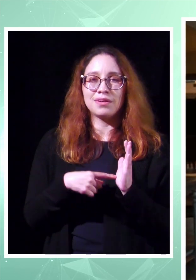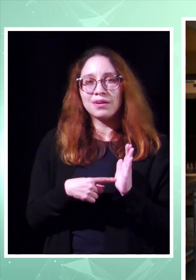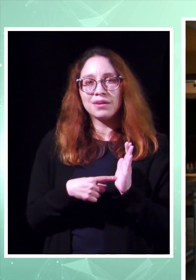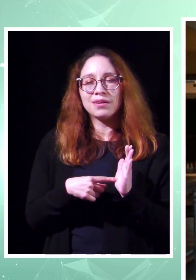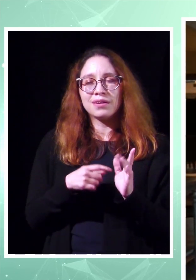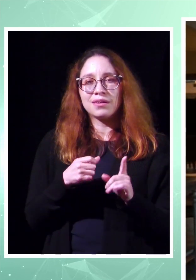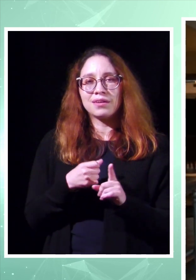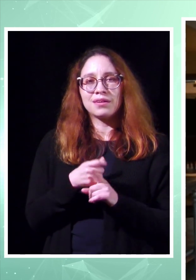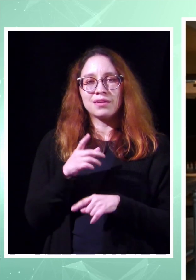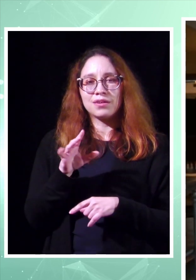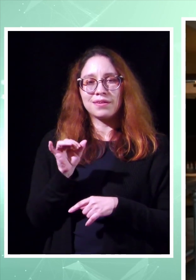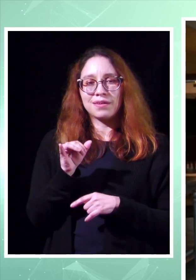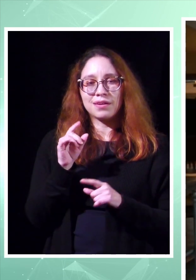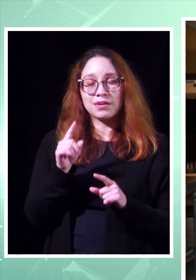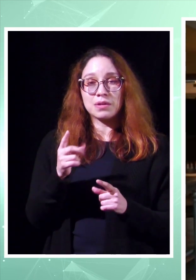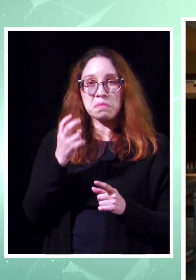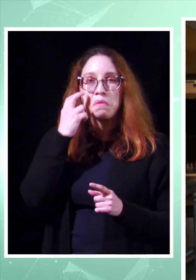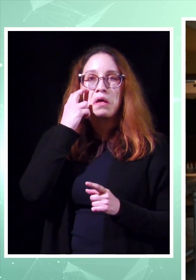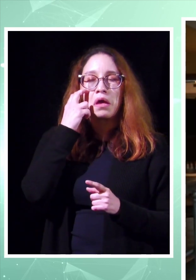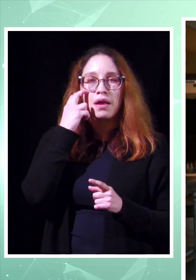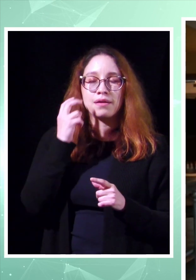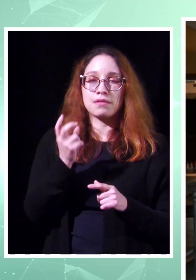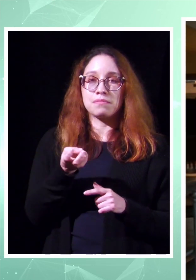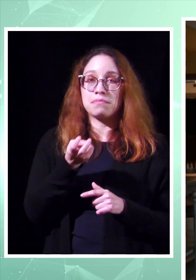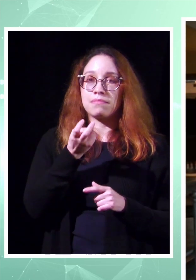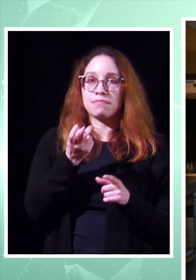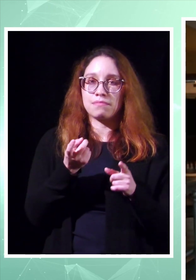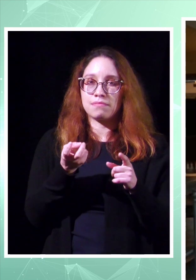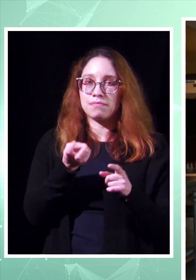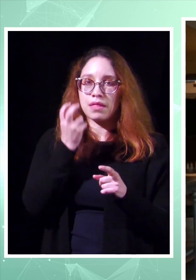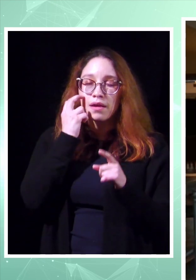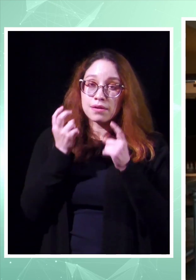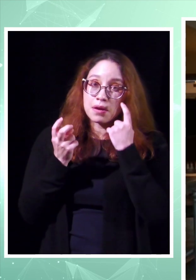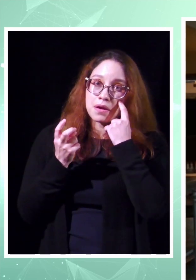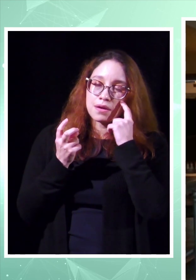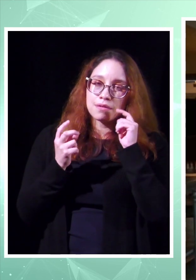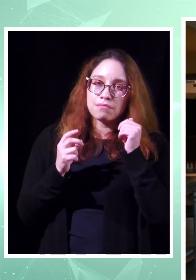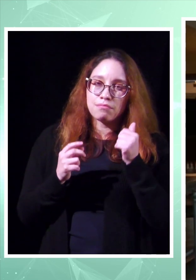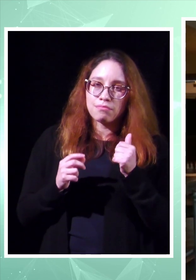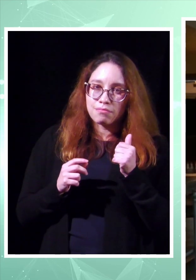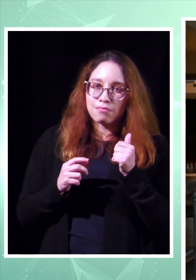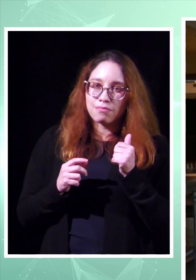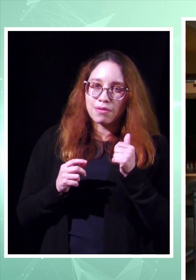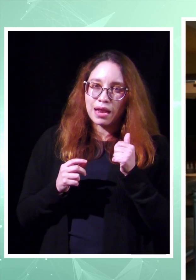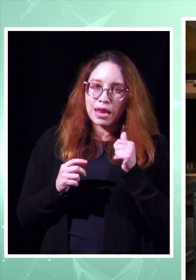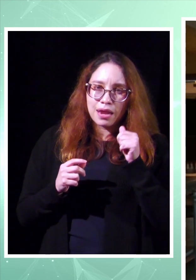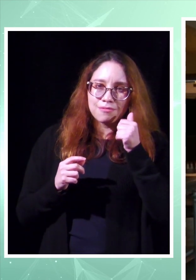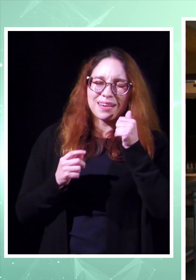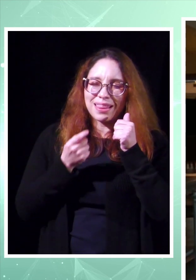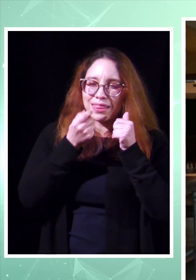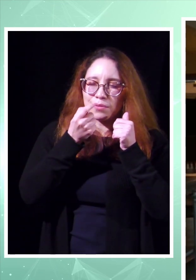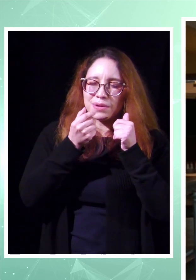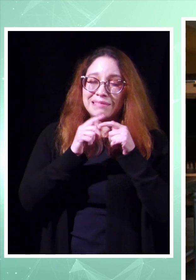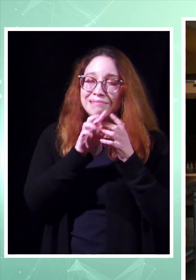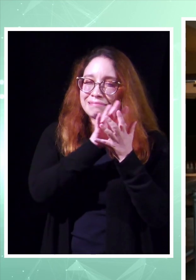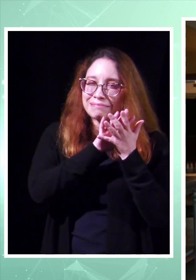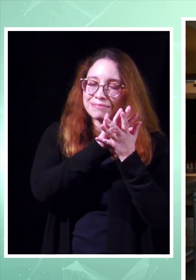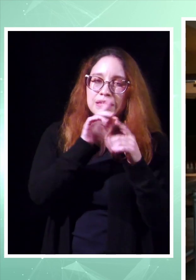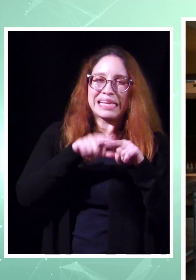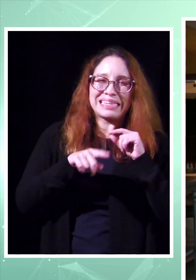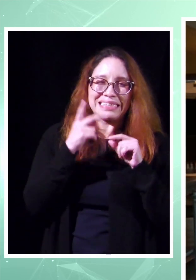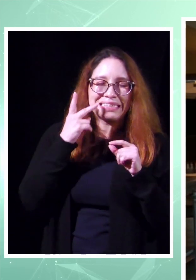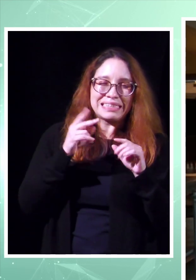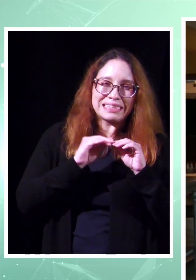optic neuritis where you go blind in your left eye, and when the vision returns, it doesn't fully return. So maybe now you can see some, but you